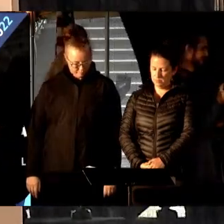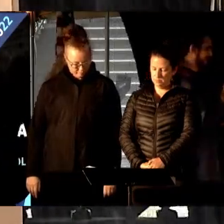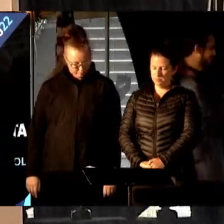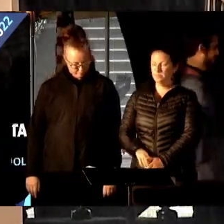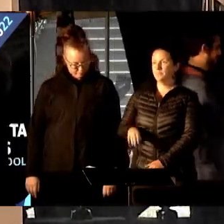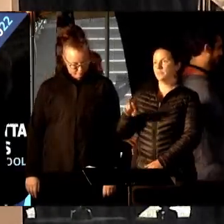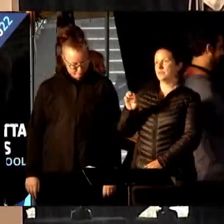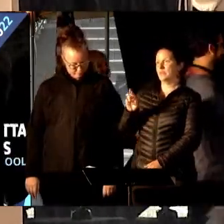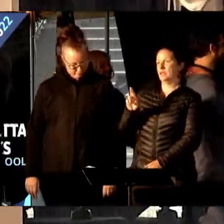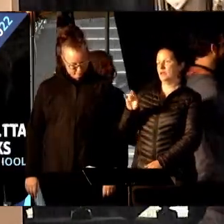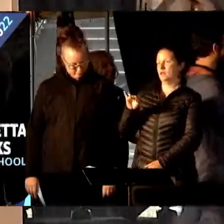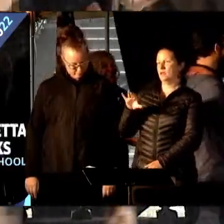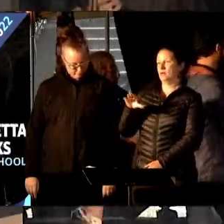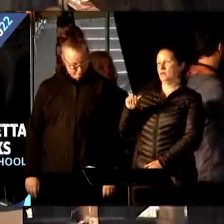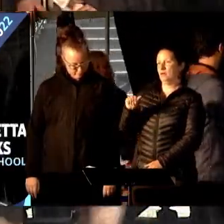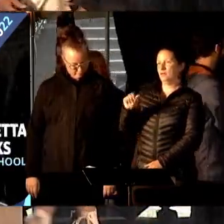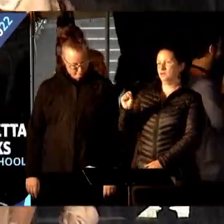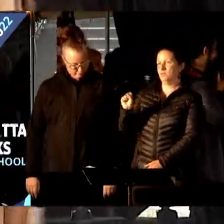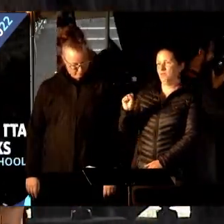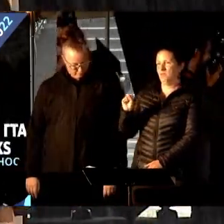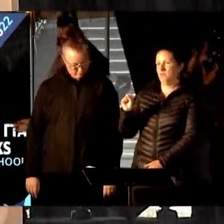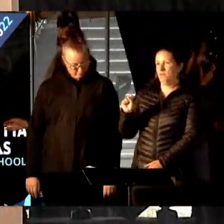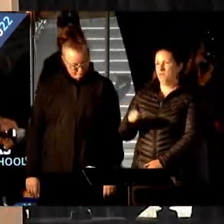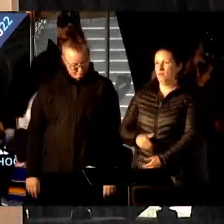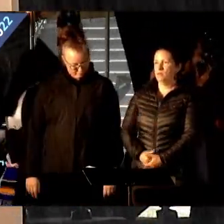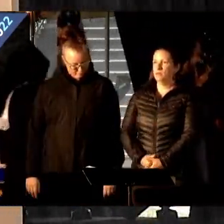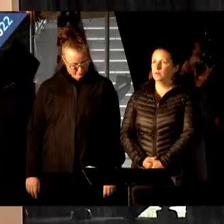Erica Salonga.